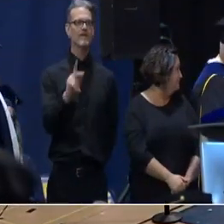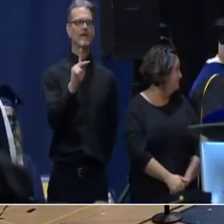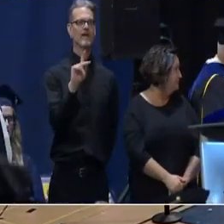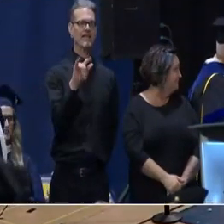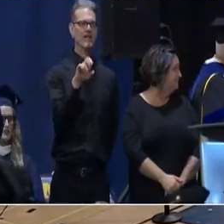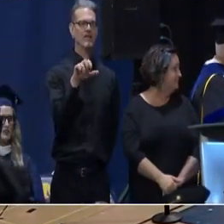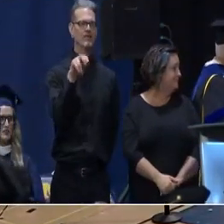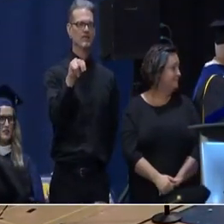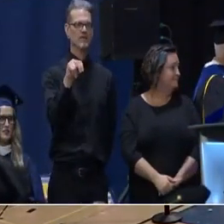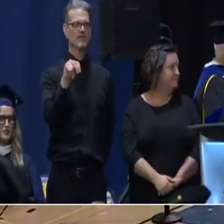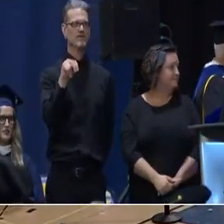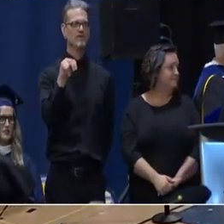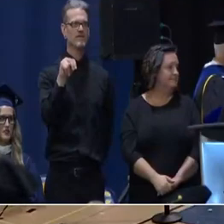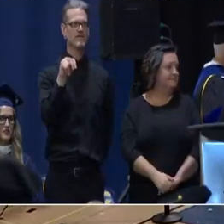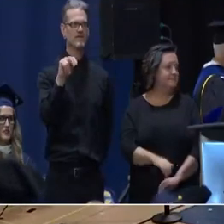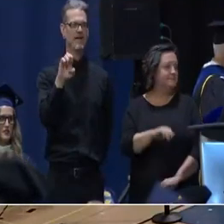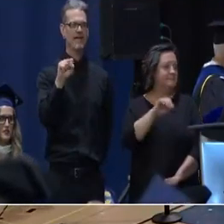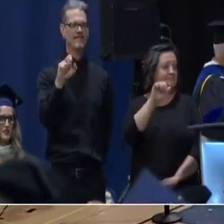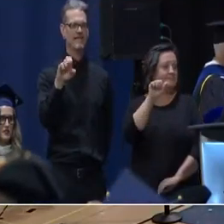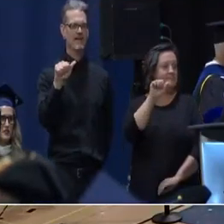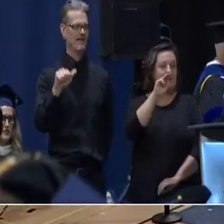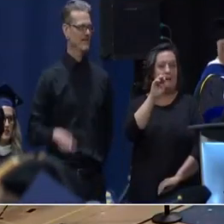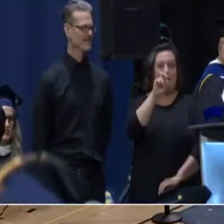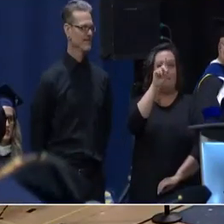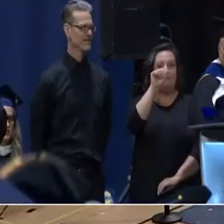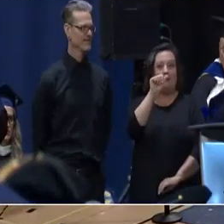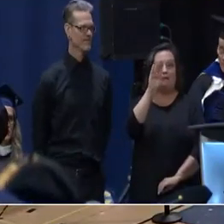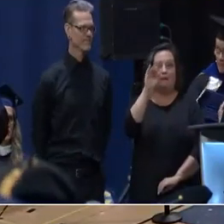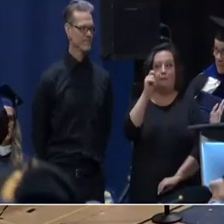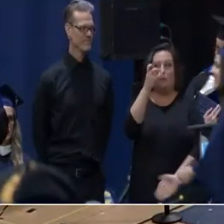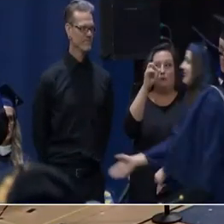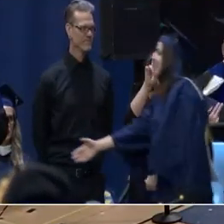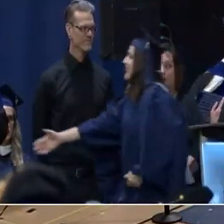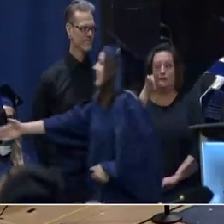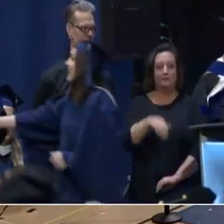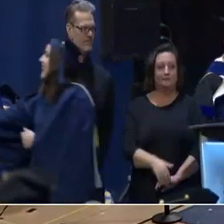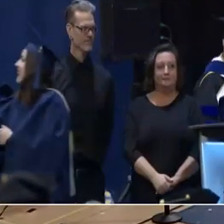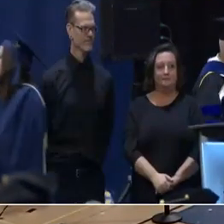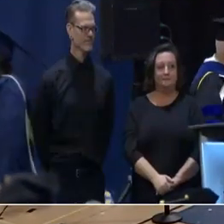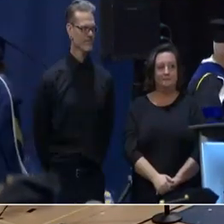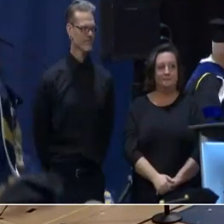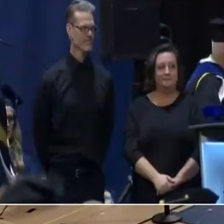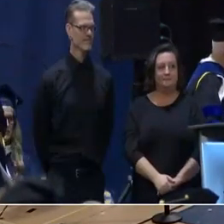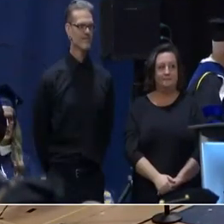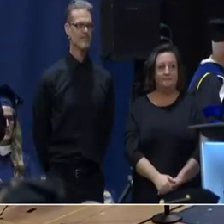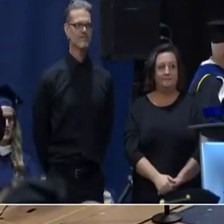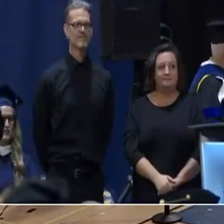Kirsten Essien. Amanda Bolster.